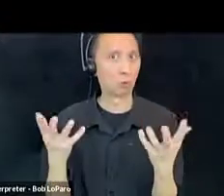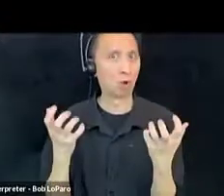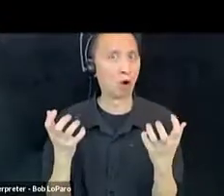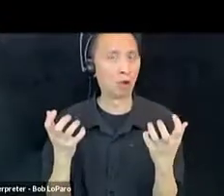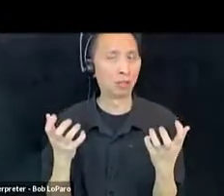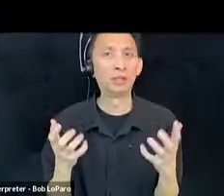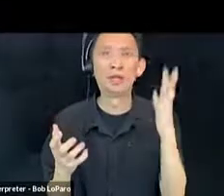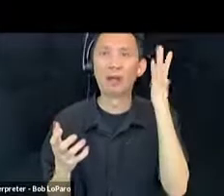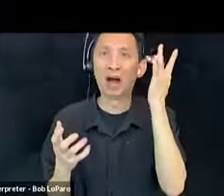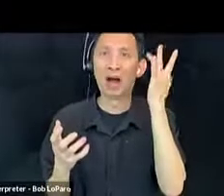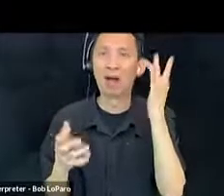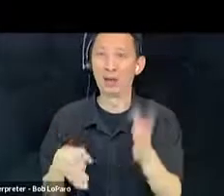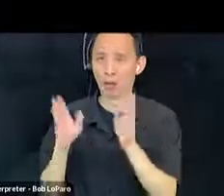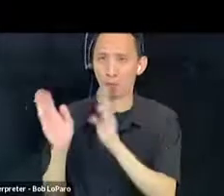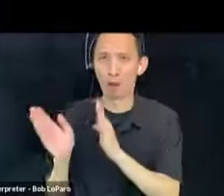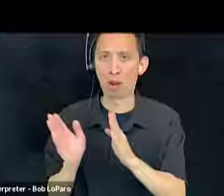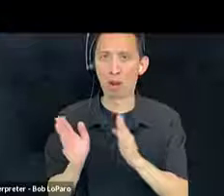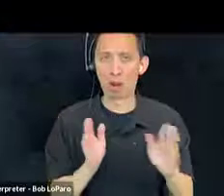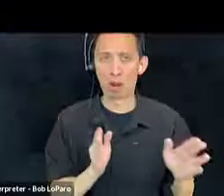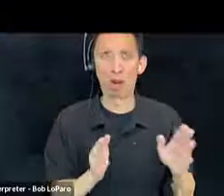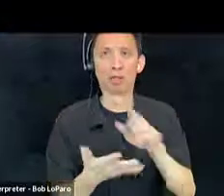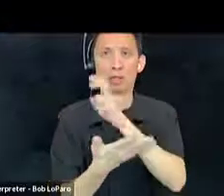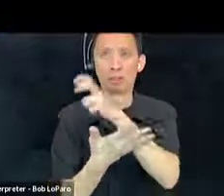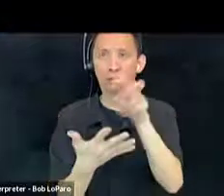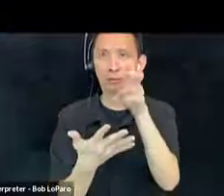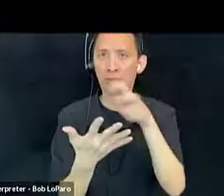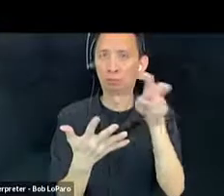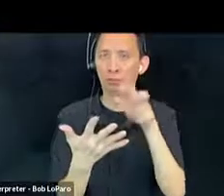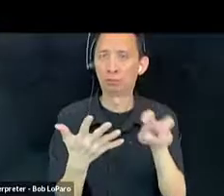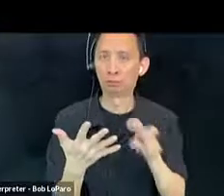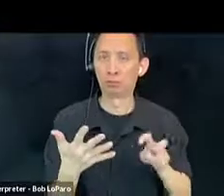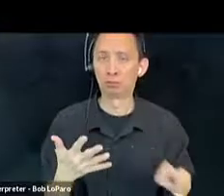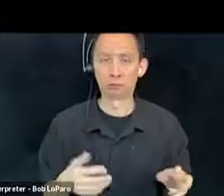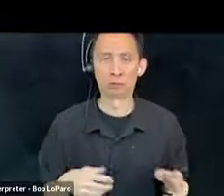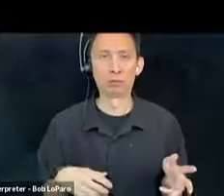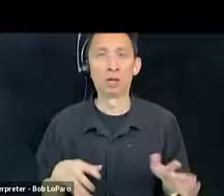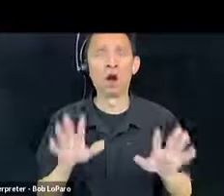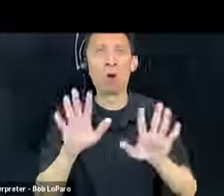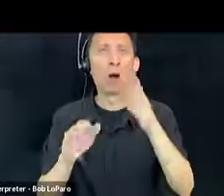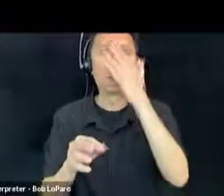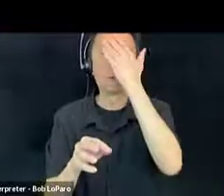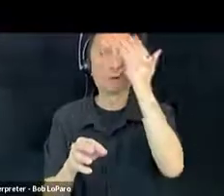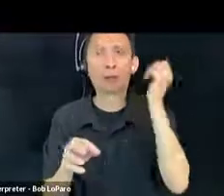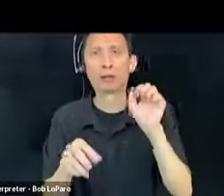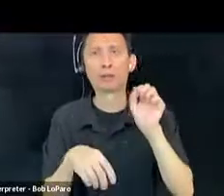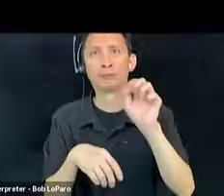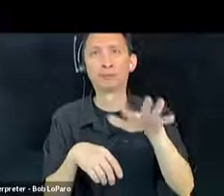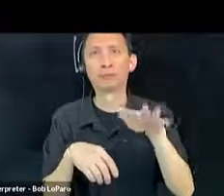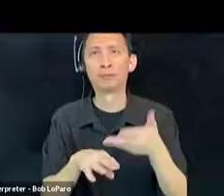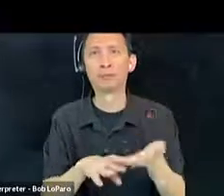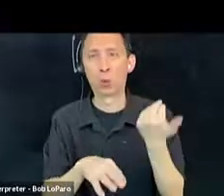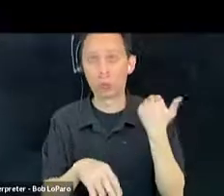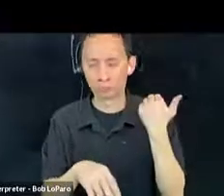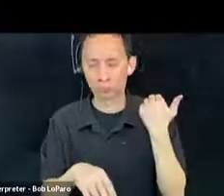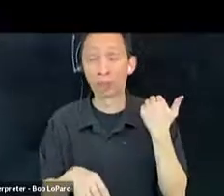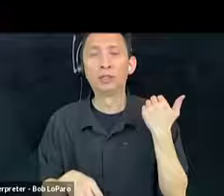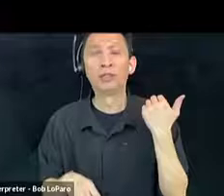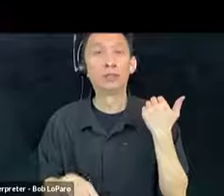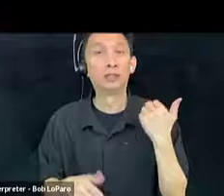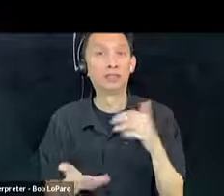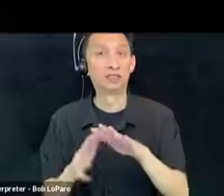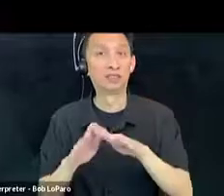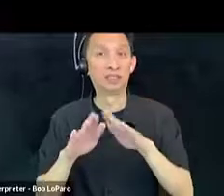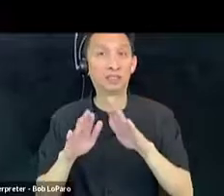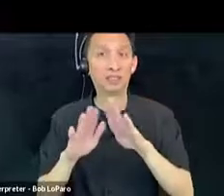himself for those transitions for the day. Um, and I guess that's not something that I really spoke about earlier, but the one beautiful piece of calendar